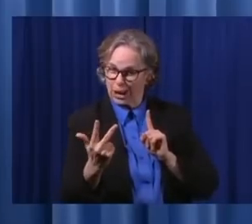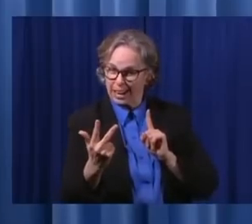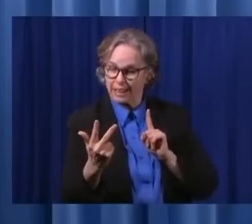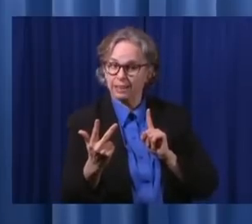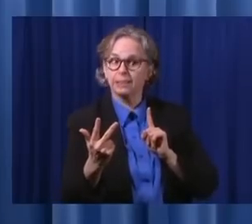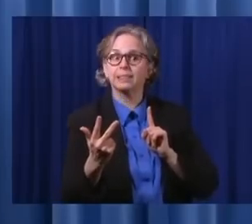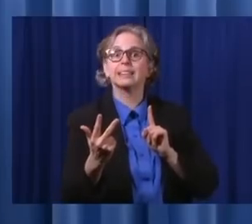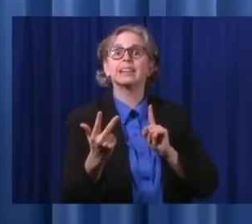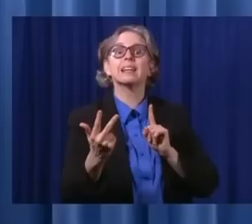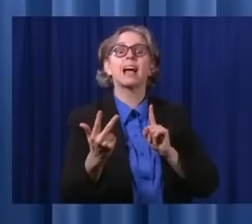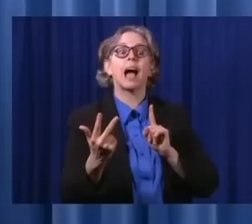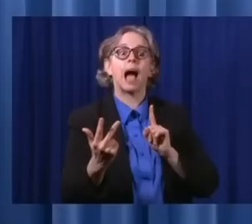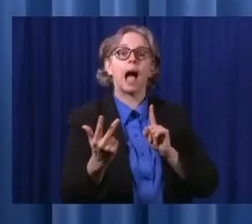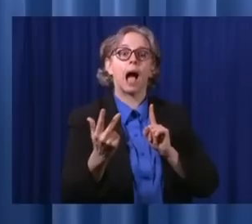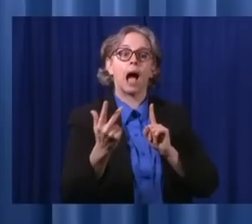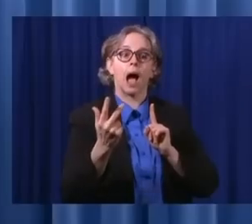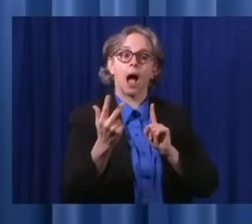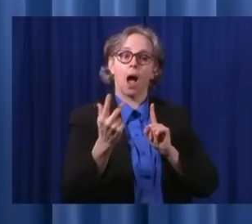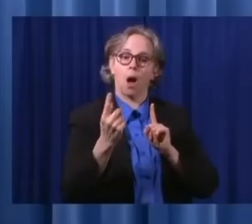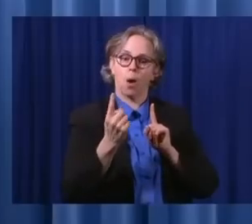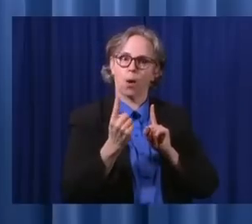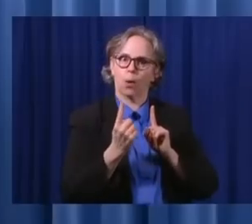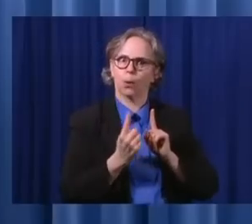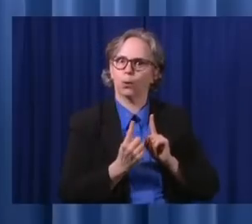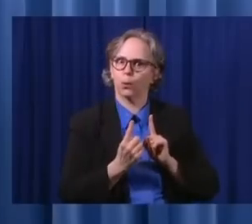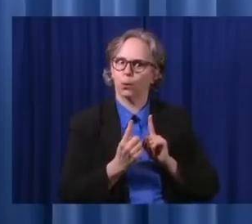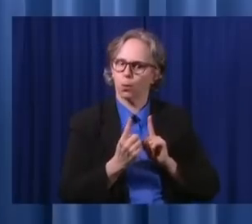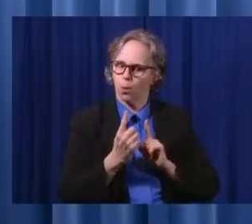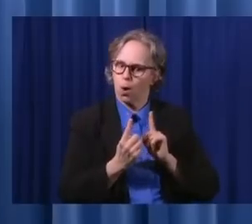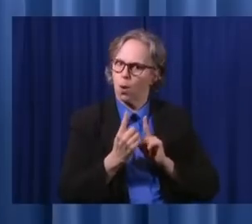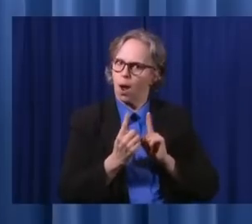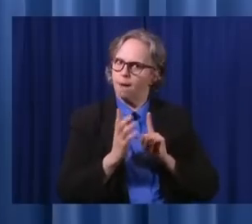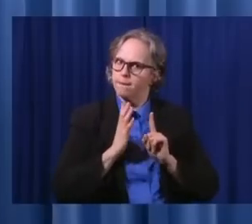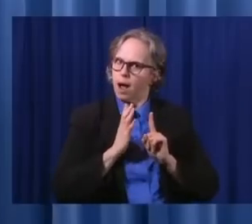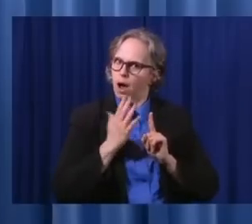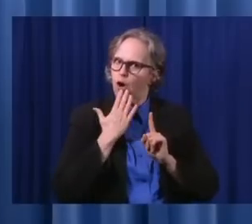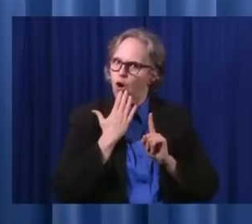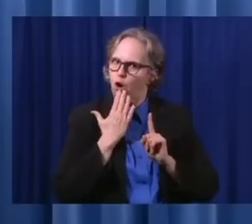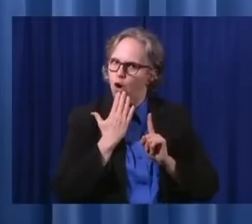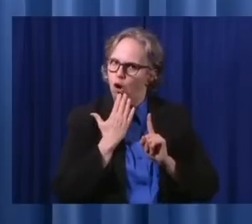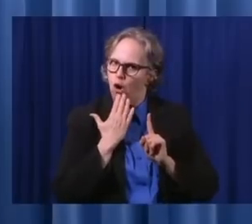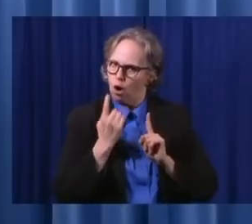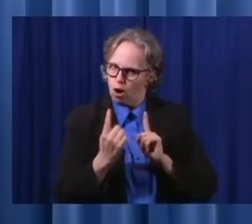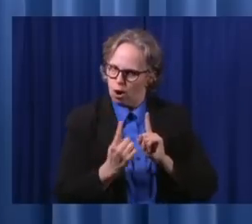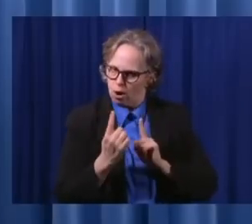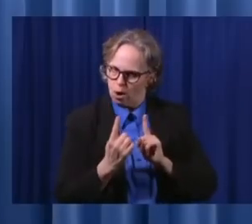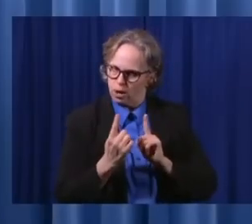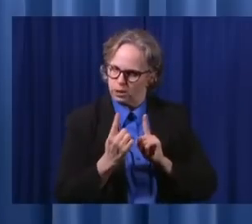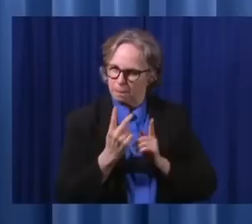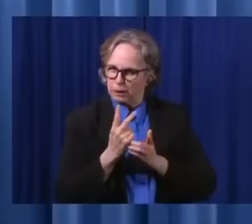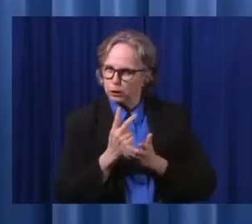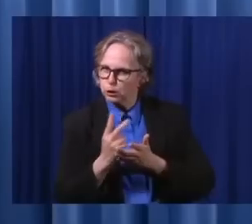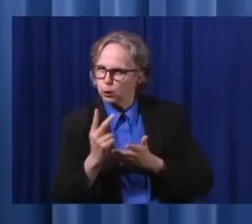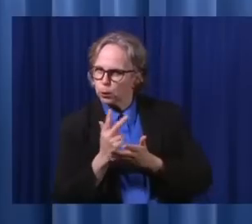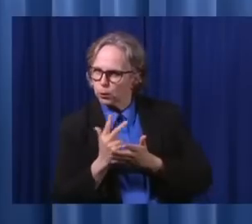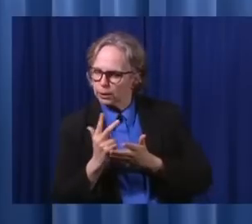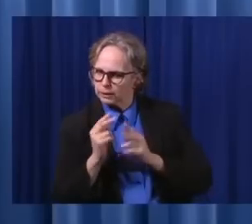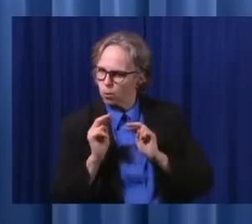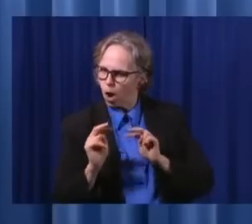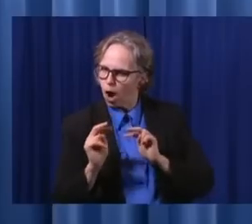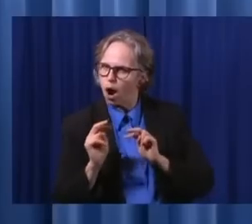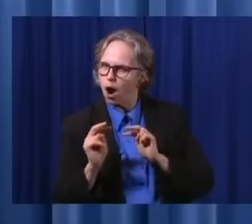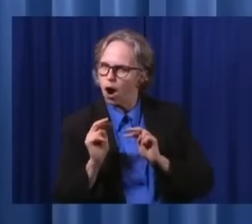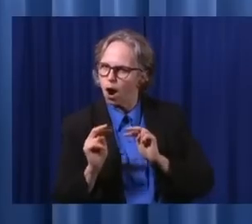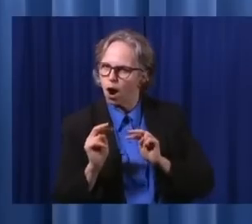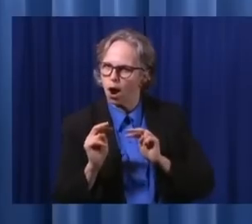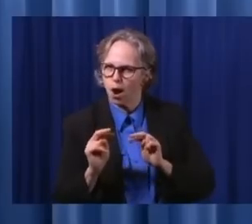We've been hovering around 1 to 1 certainly for a few weeks. Got some disturbing